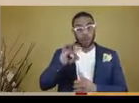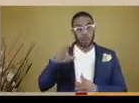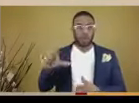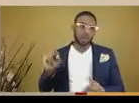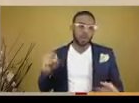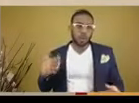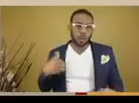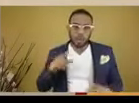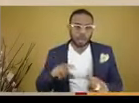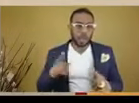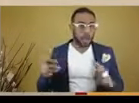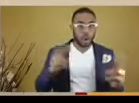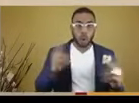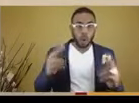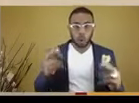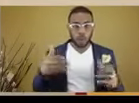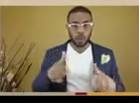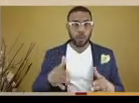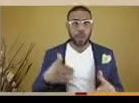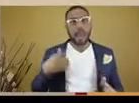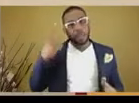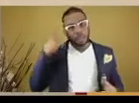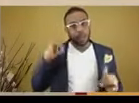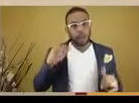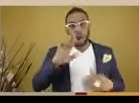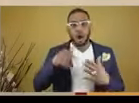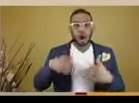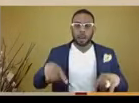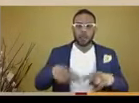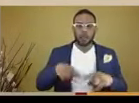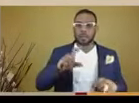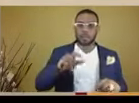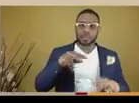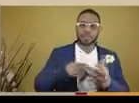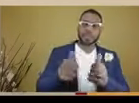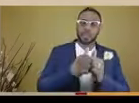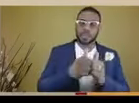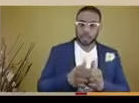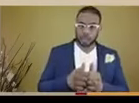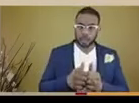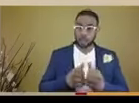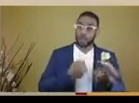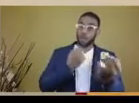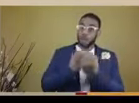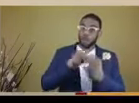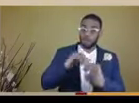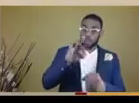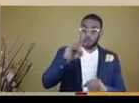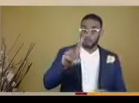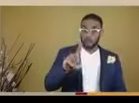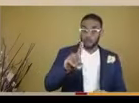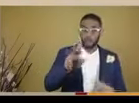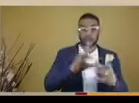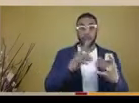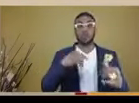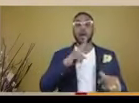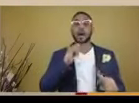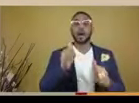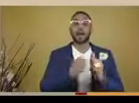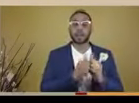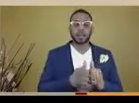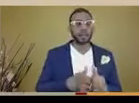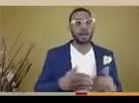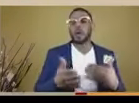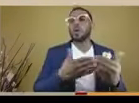can go either way. And I think that all of us must stand together, support this fund, and say that we are together.